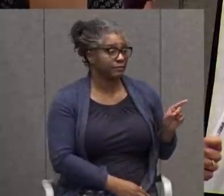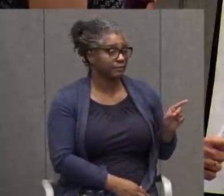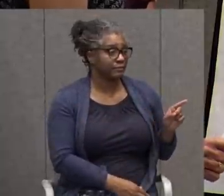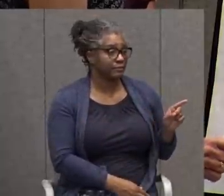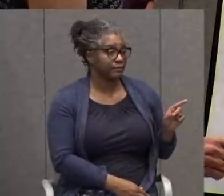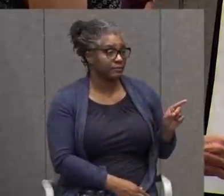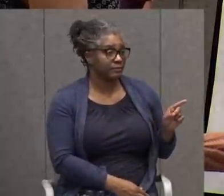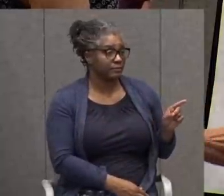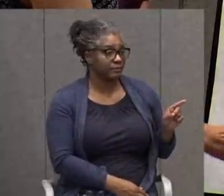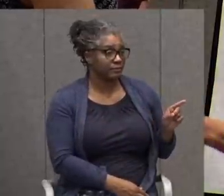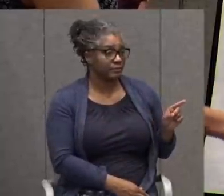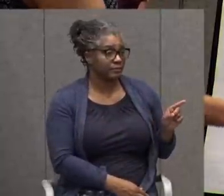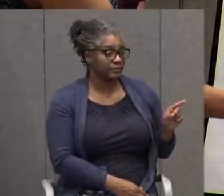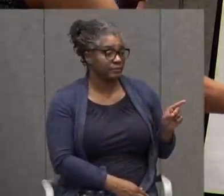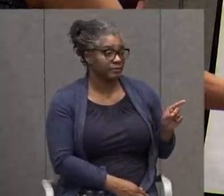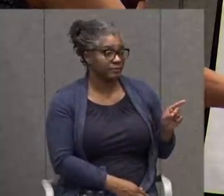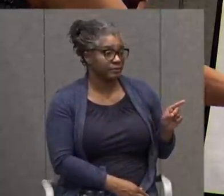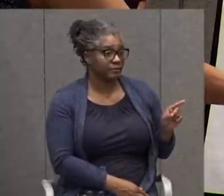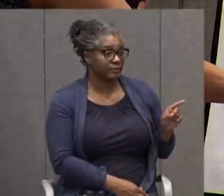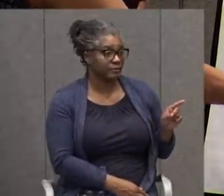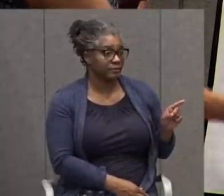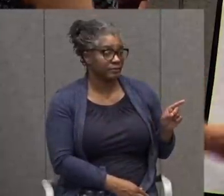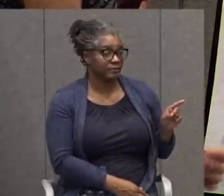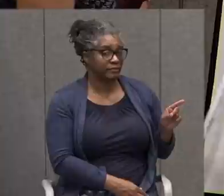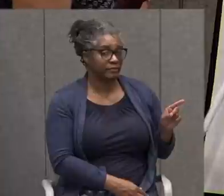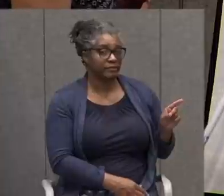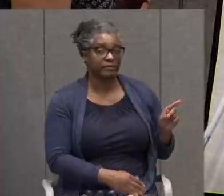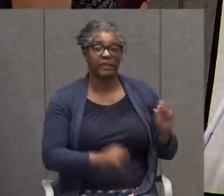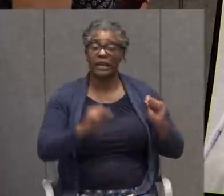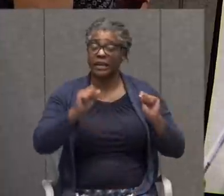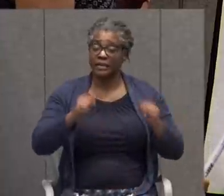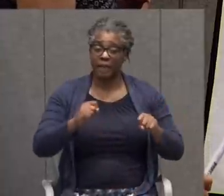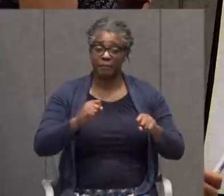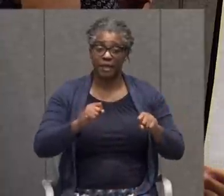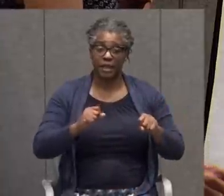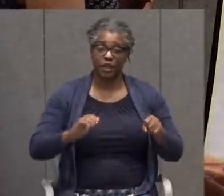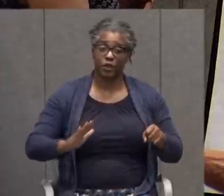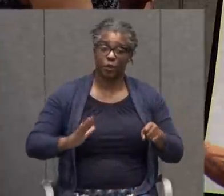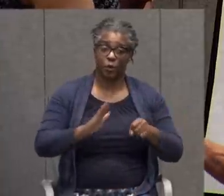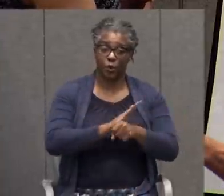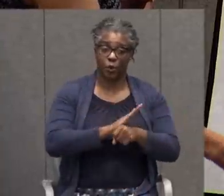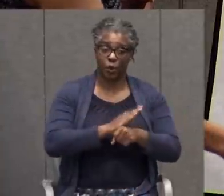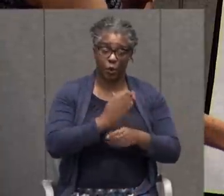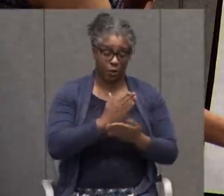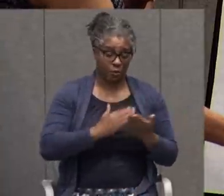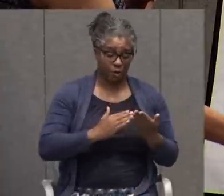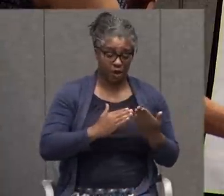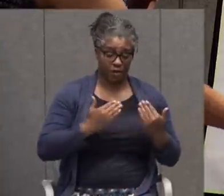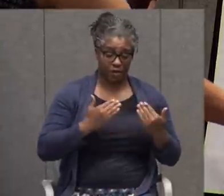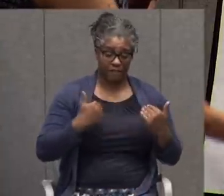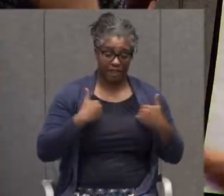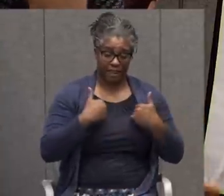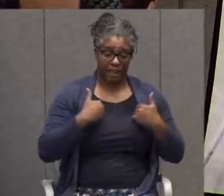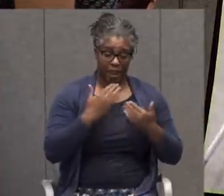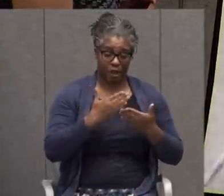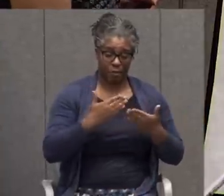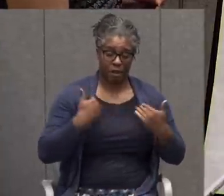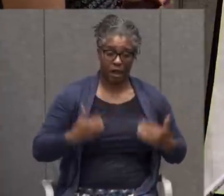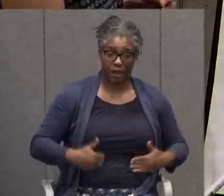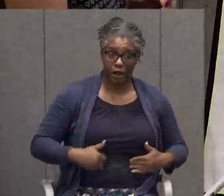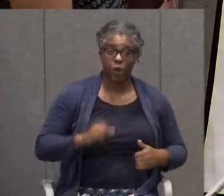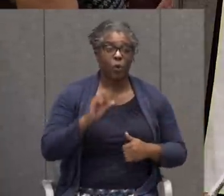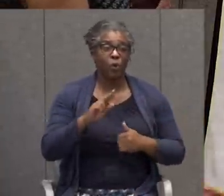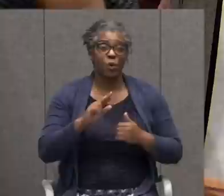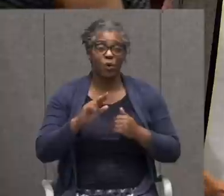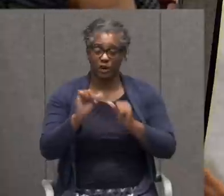part of an animal's body, or just the shape or a